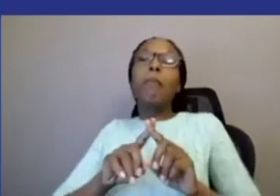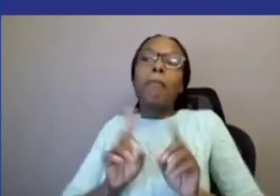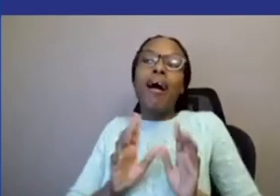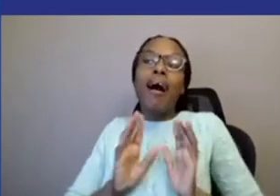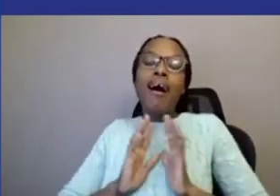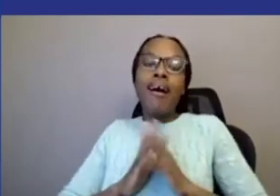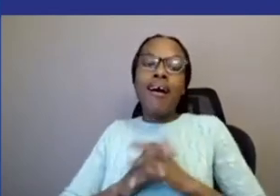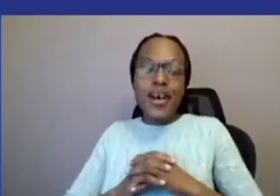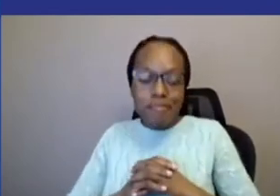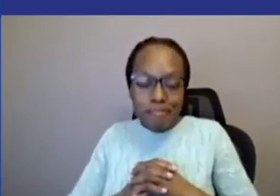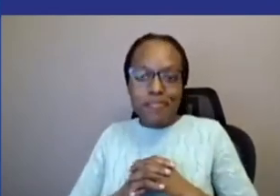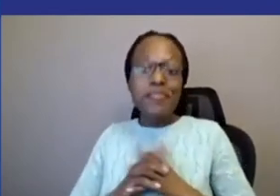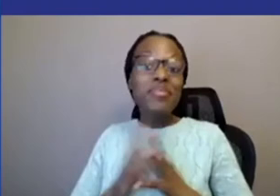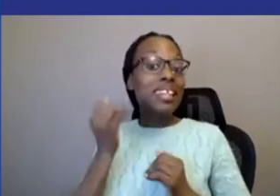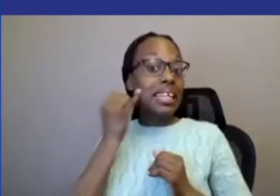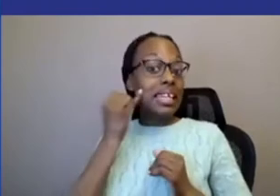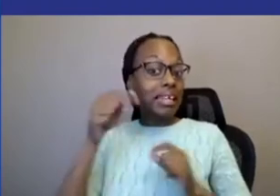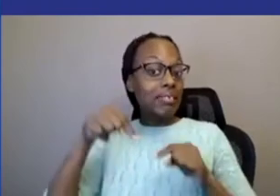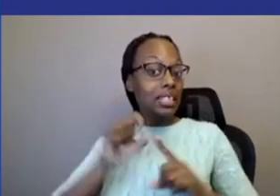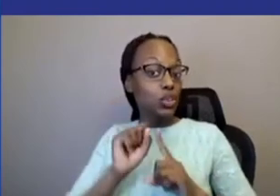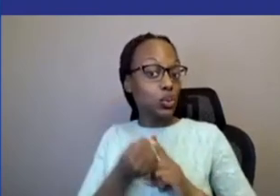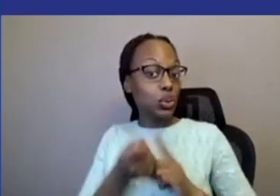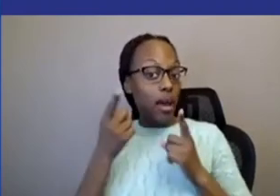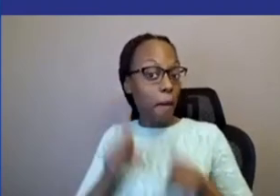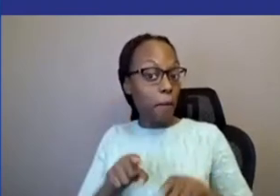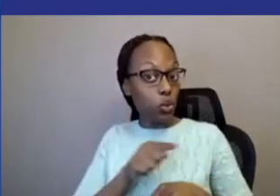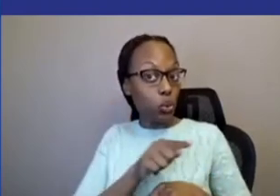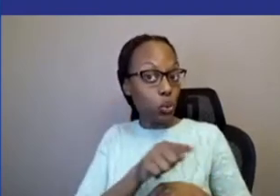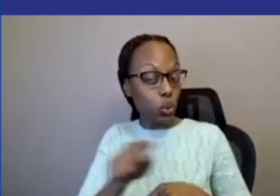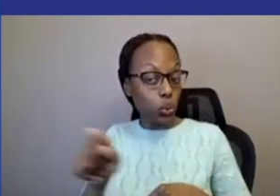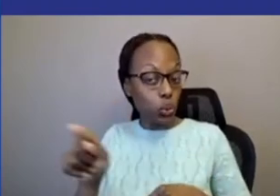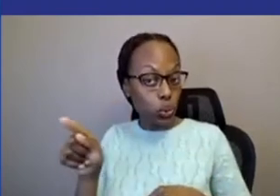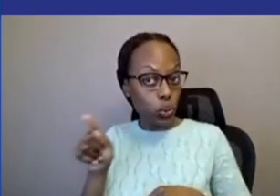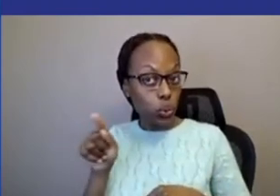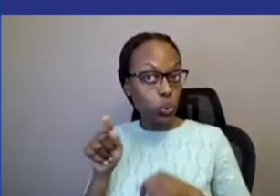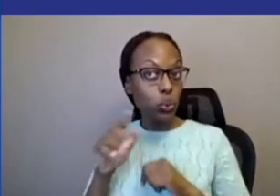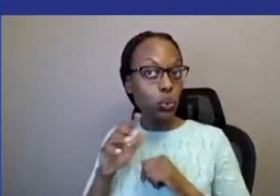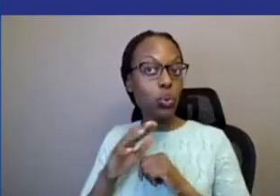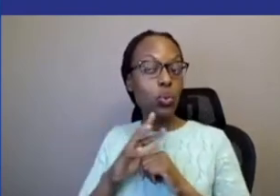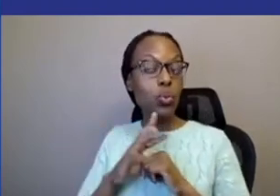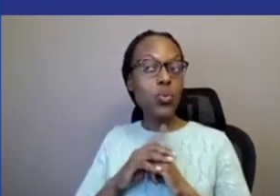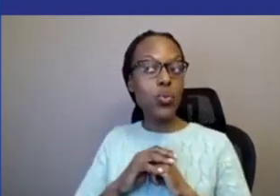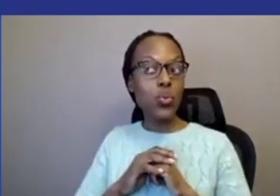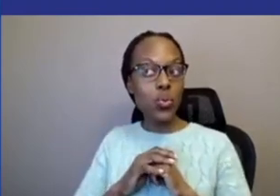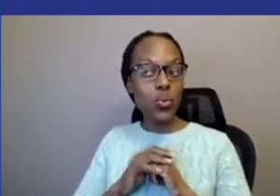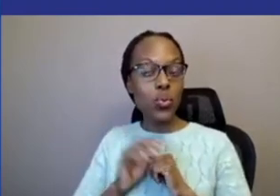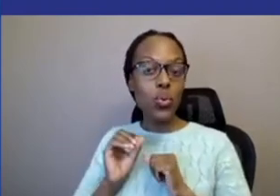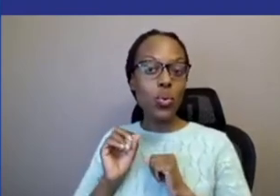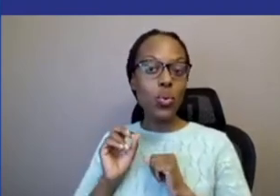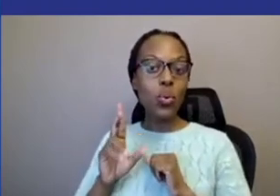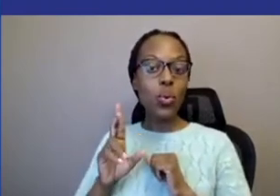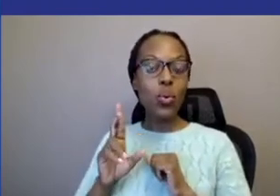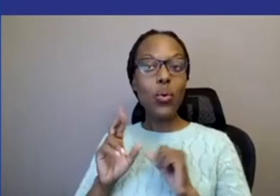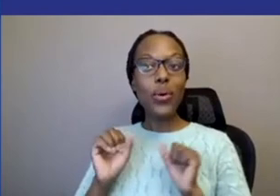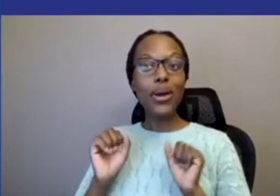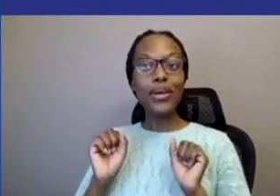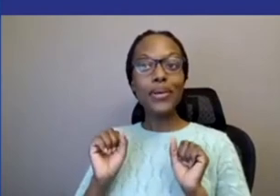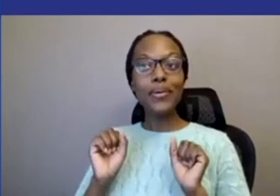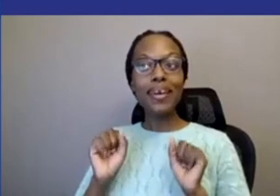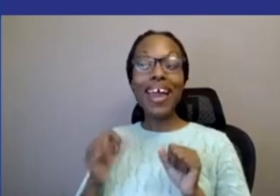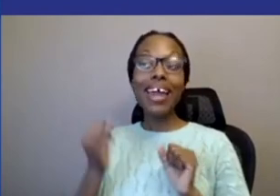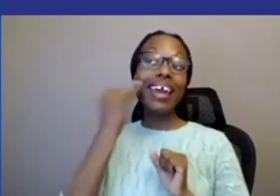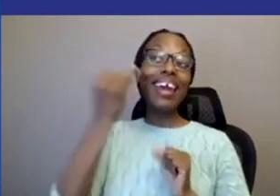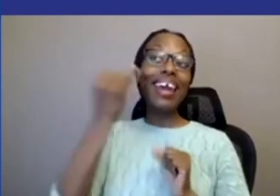situation has happened to you, or you can just give some insight on what you would do if it